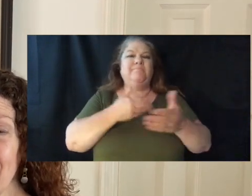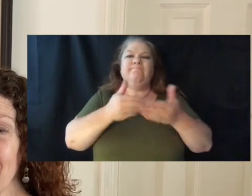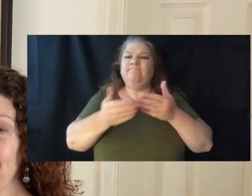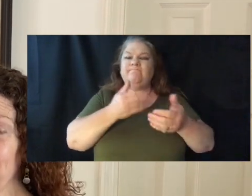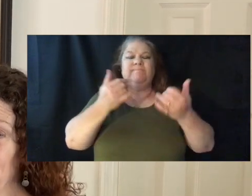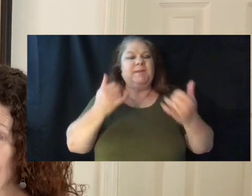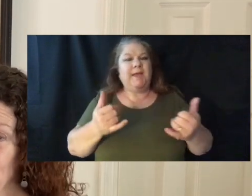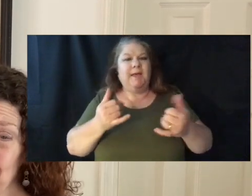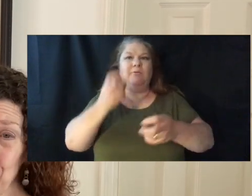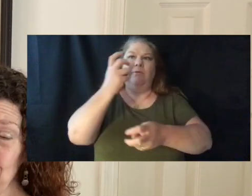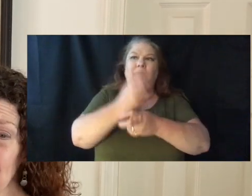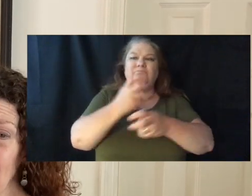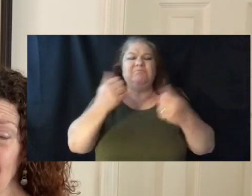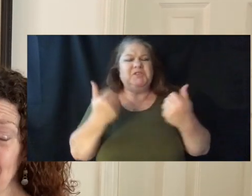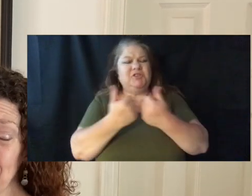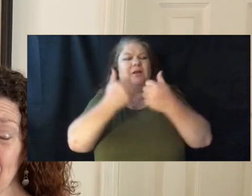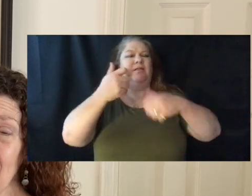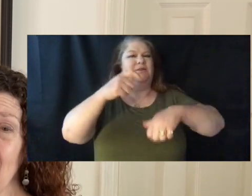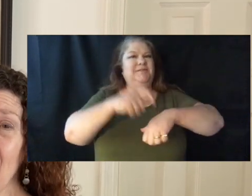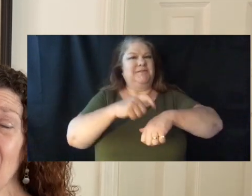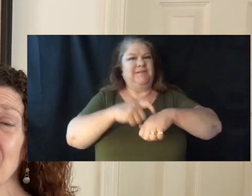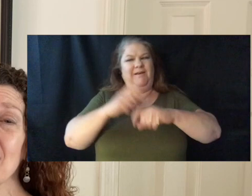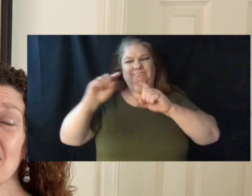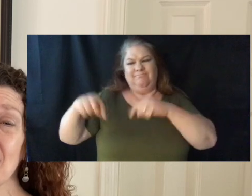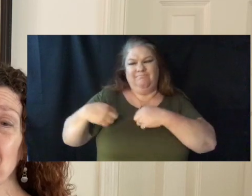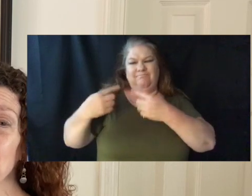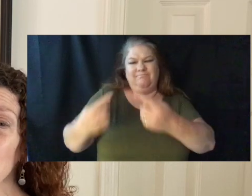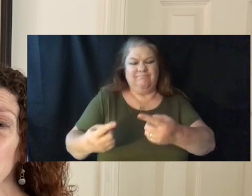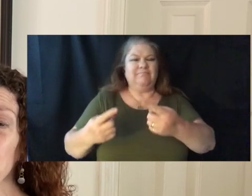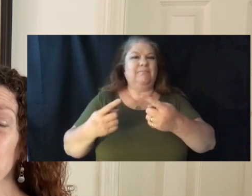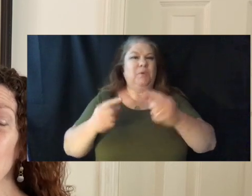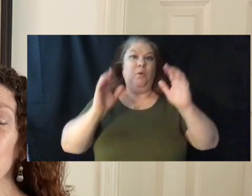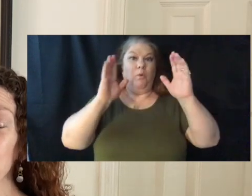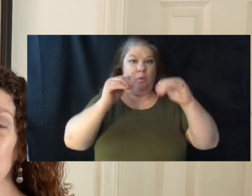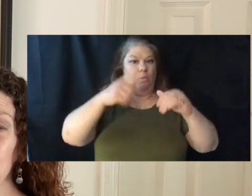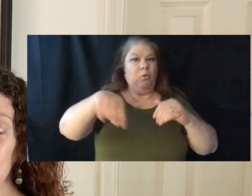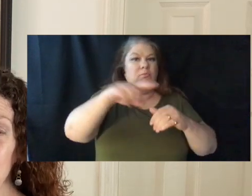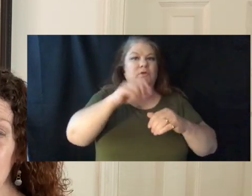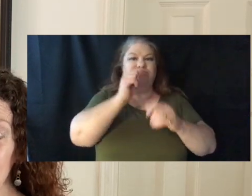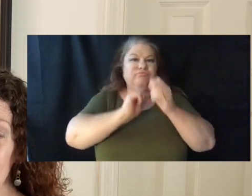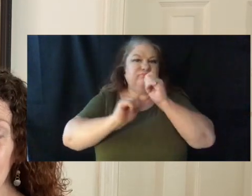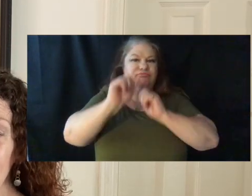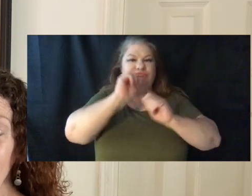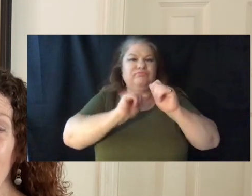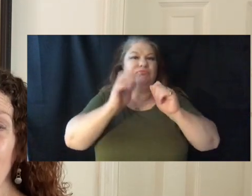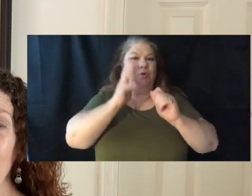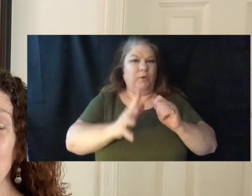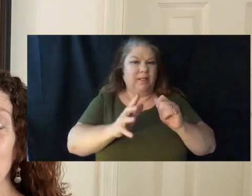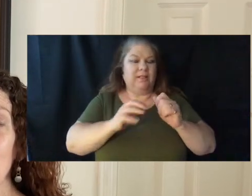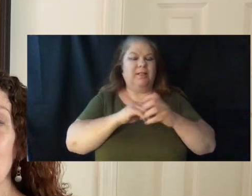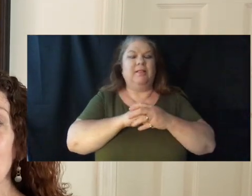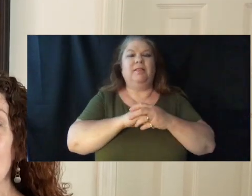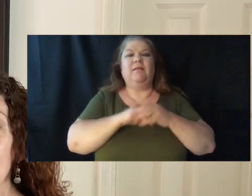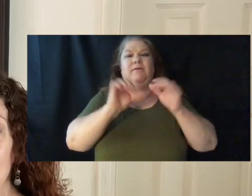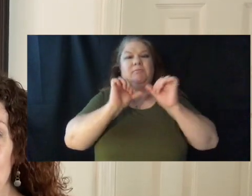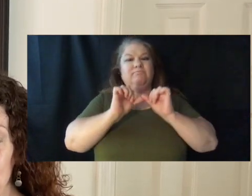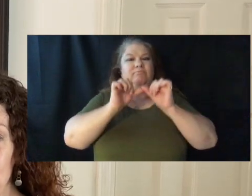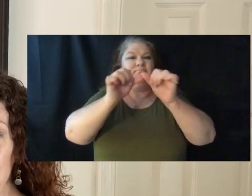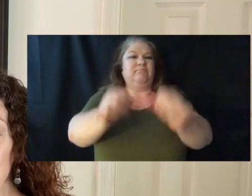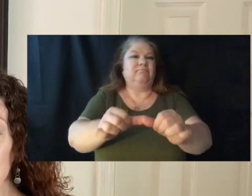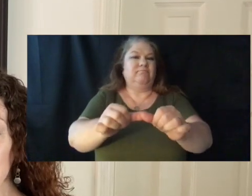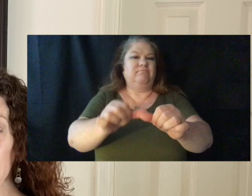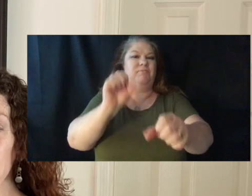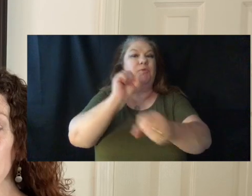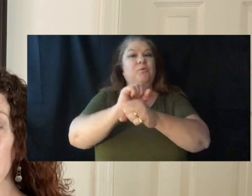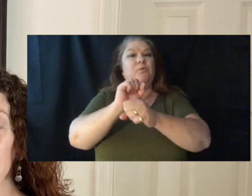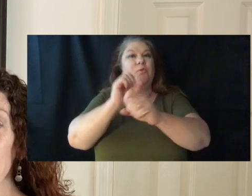challenging and very unusual times, I sincerely hope you all will persevere and continue